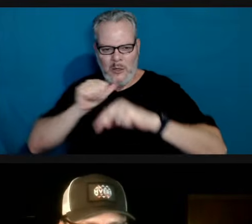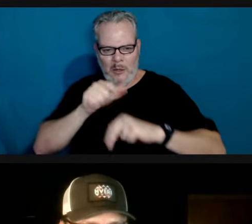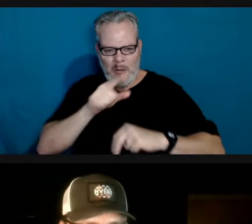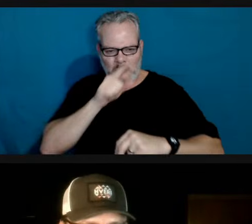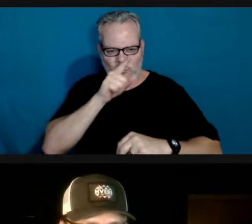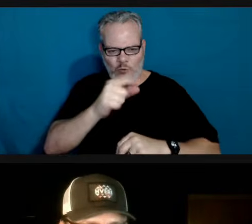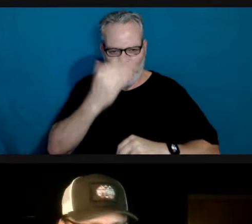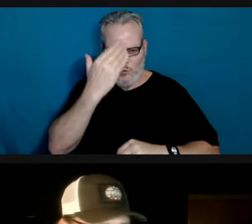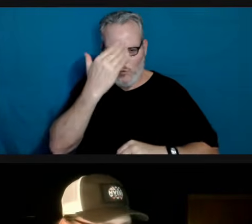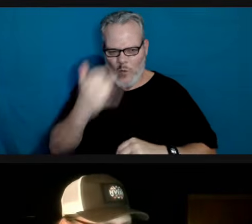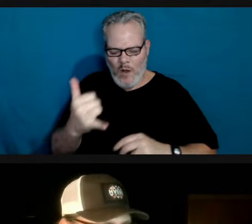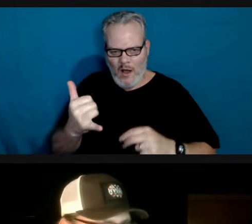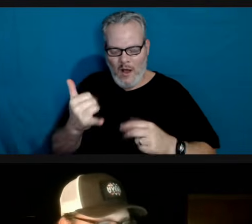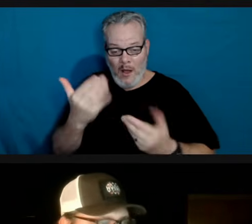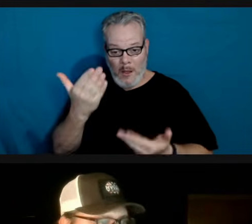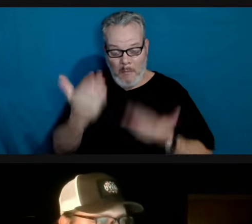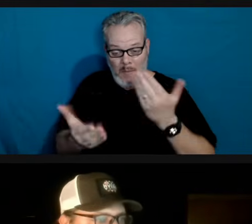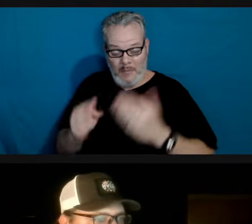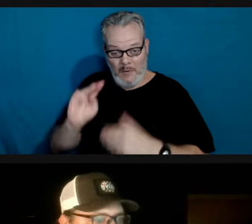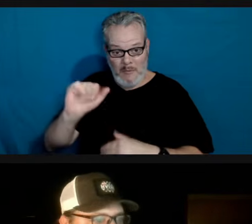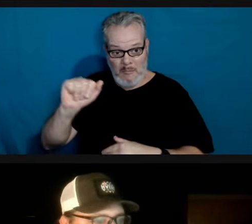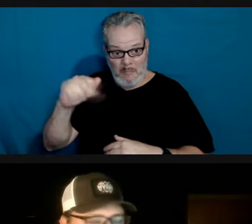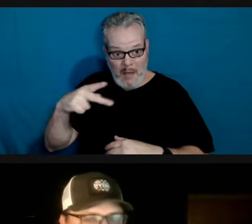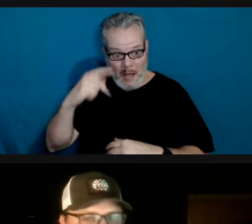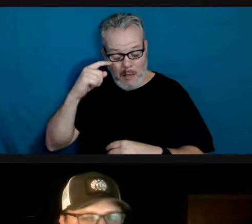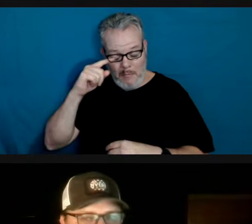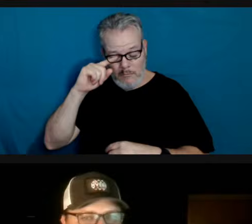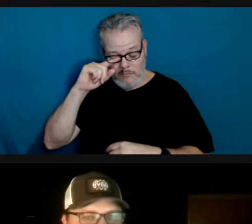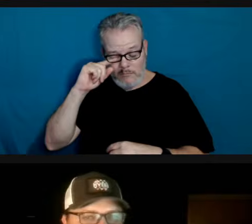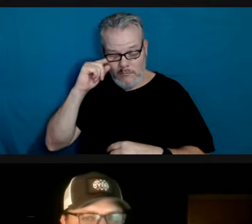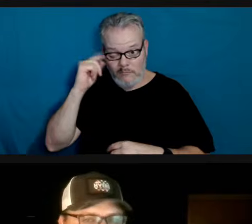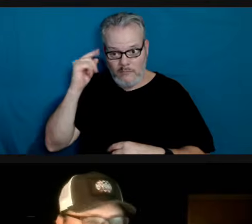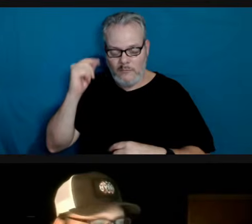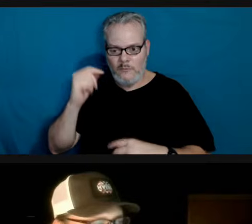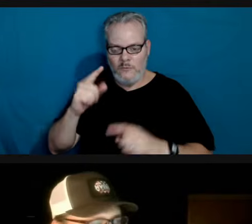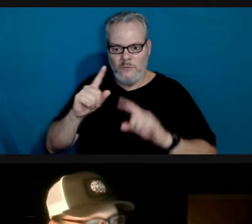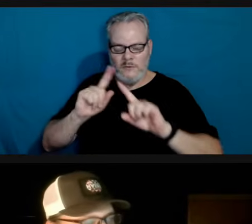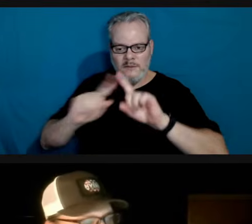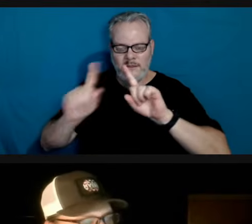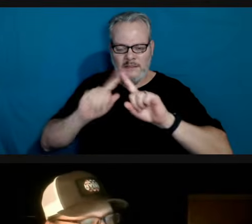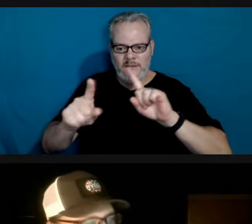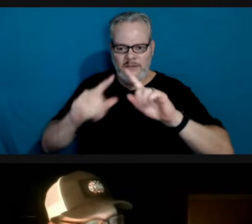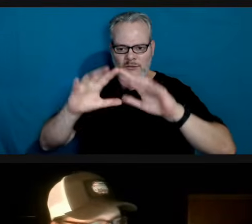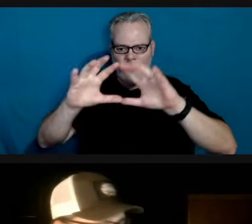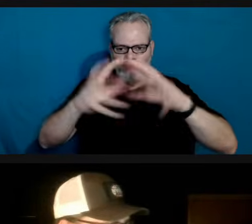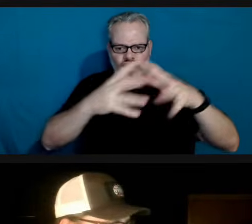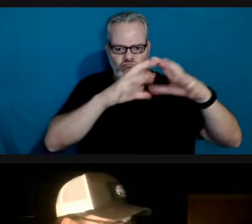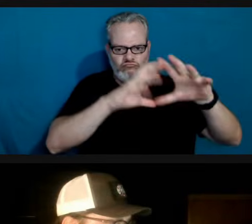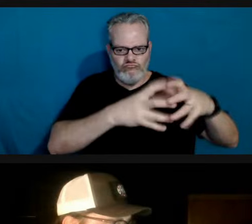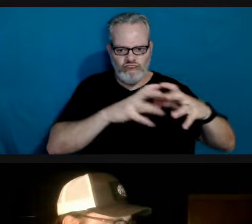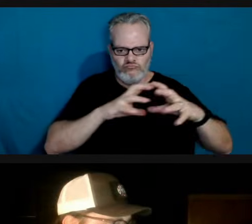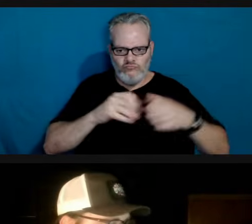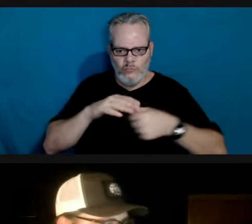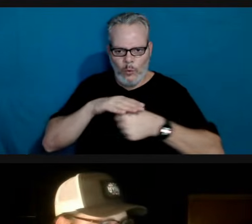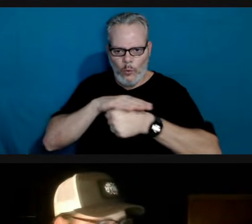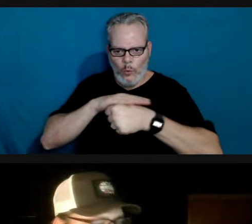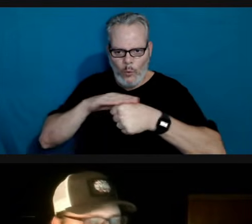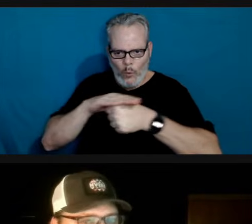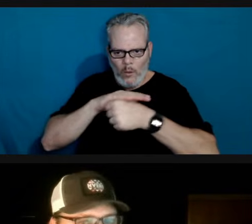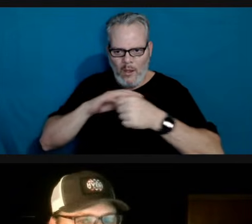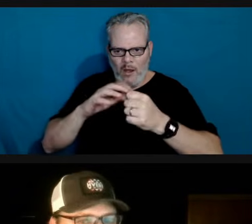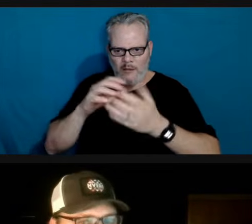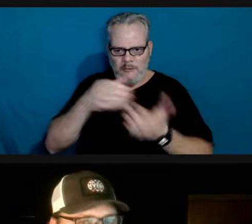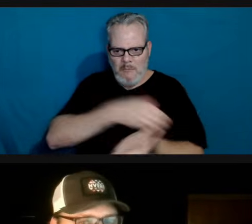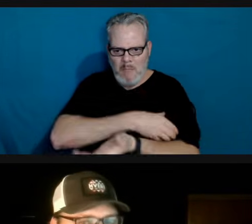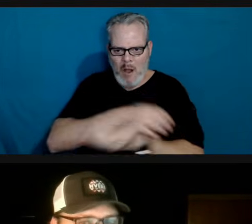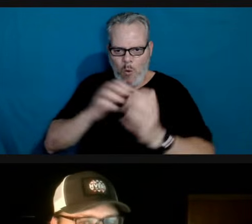map and how it's done and so many little localized clusters of outages. But, they're making progress, but right now we're